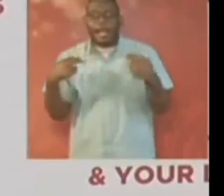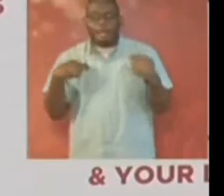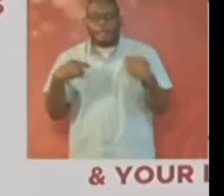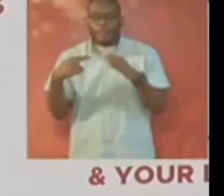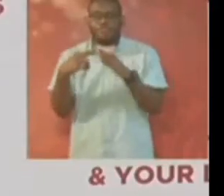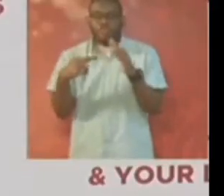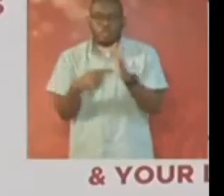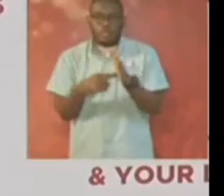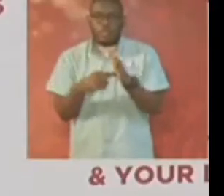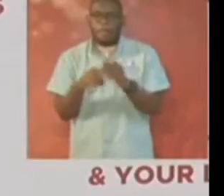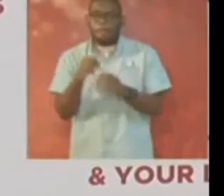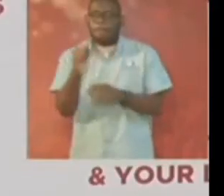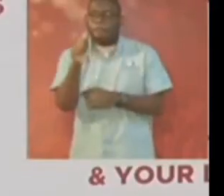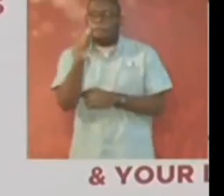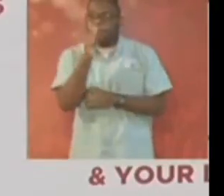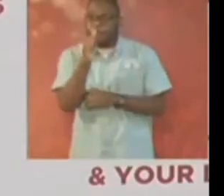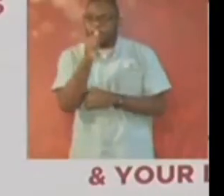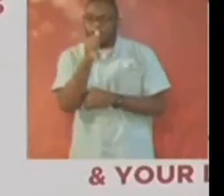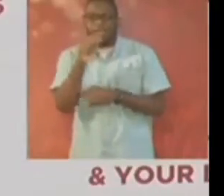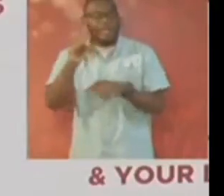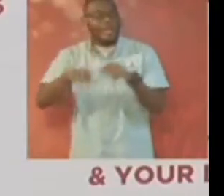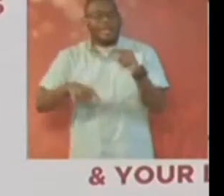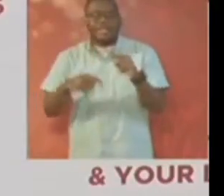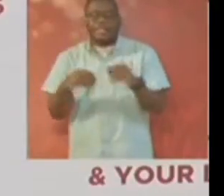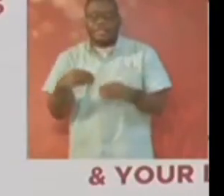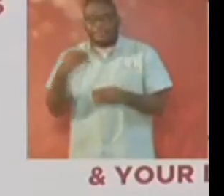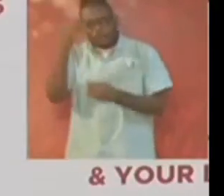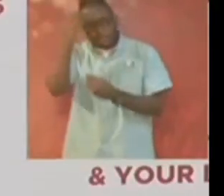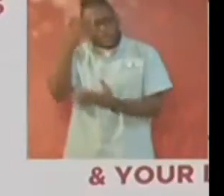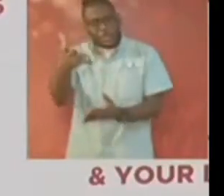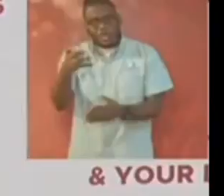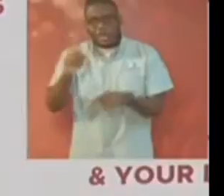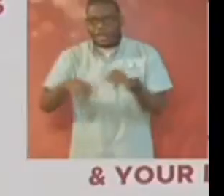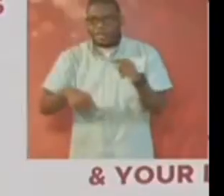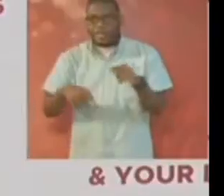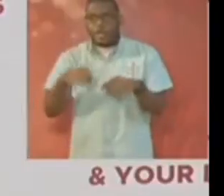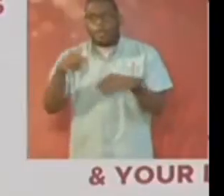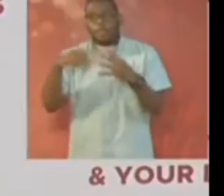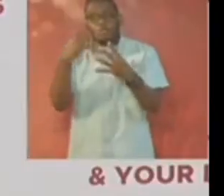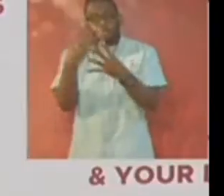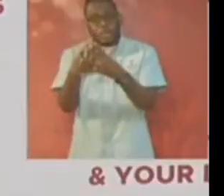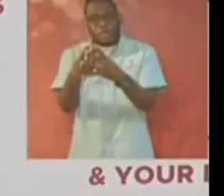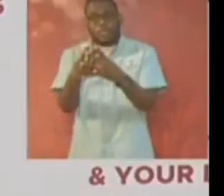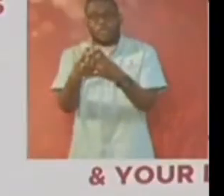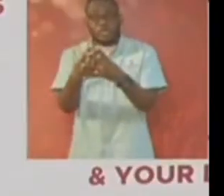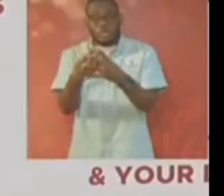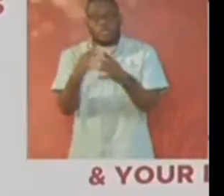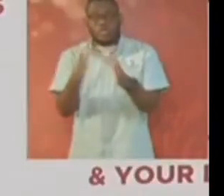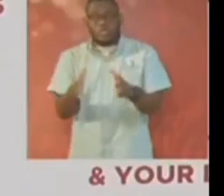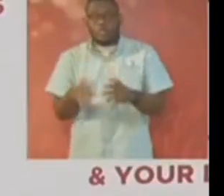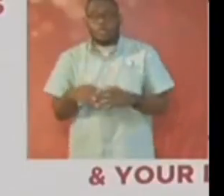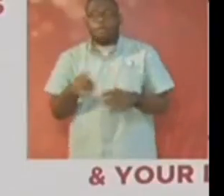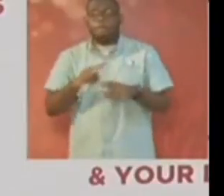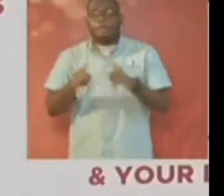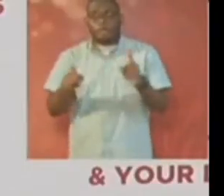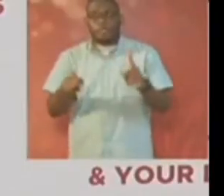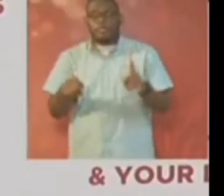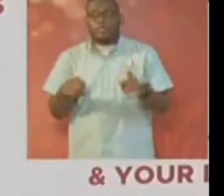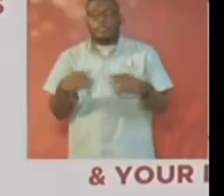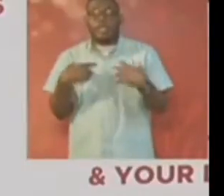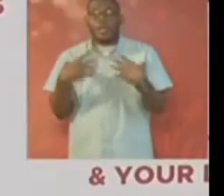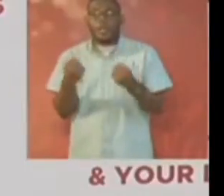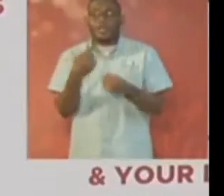in disclosing such information for the inmates. What I would like to reassure the population in knowing is that if,